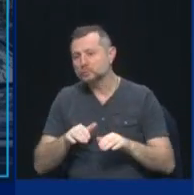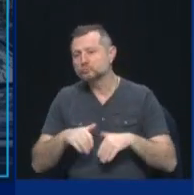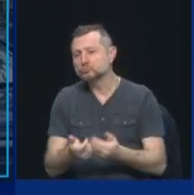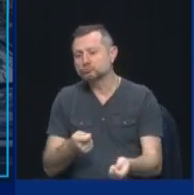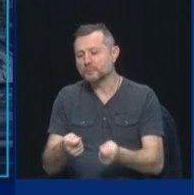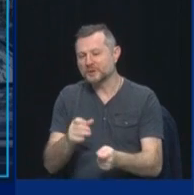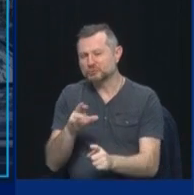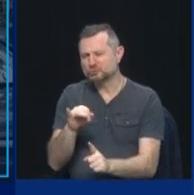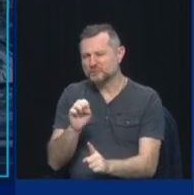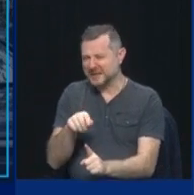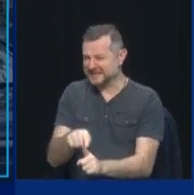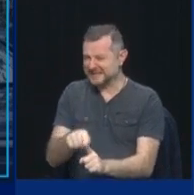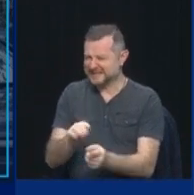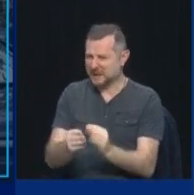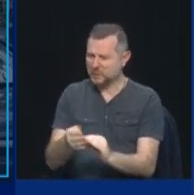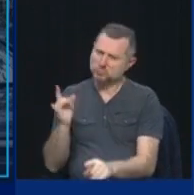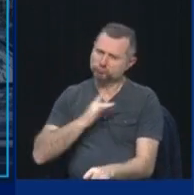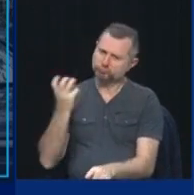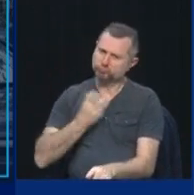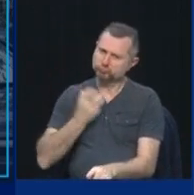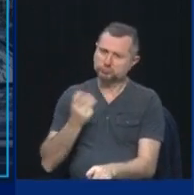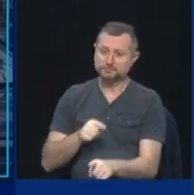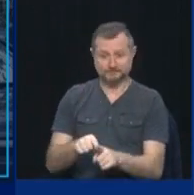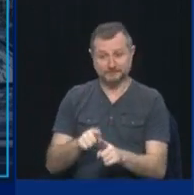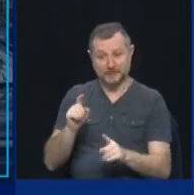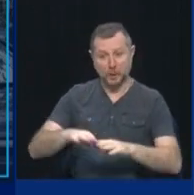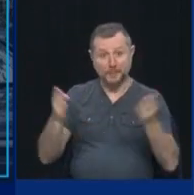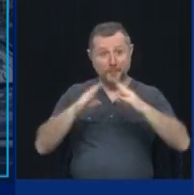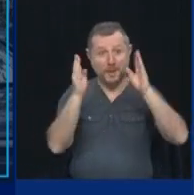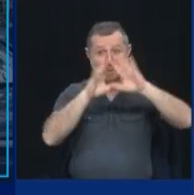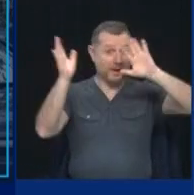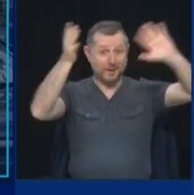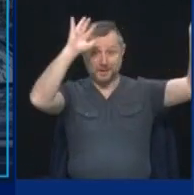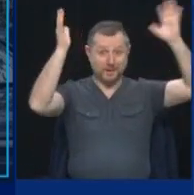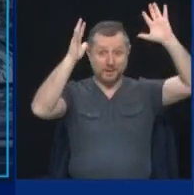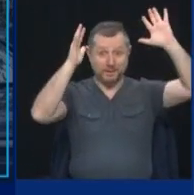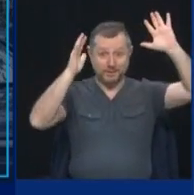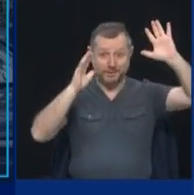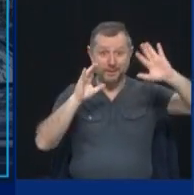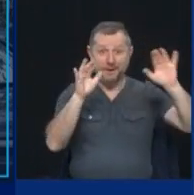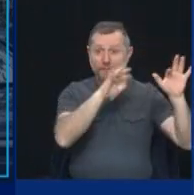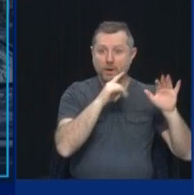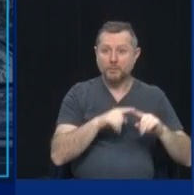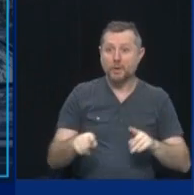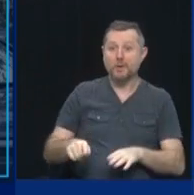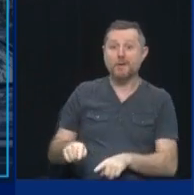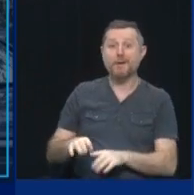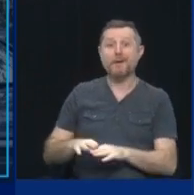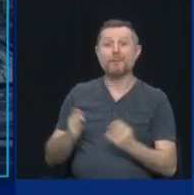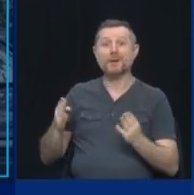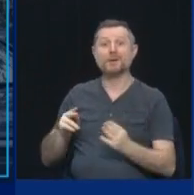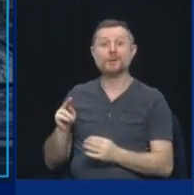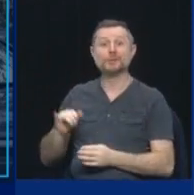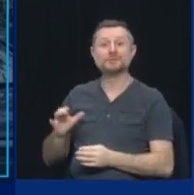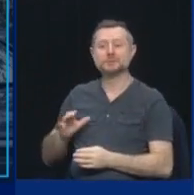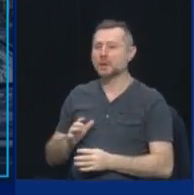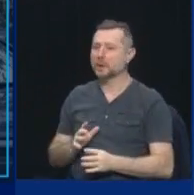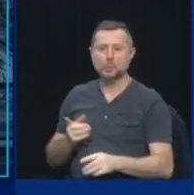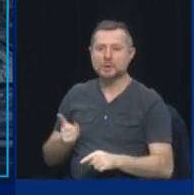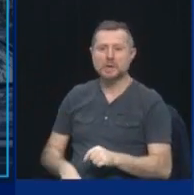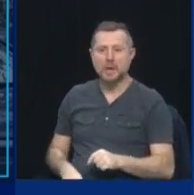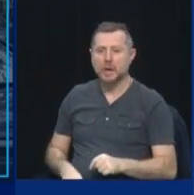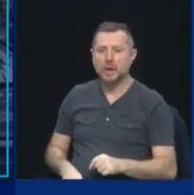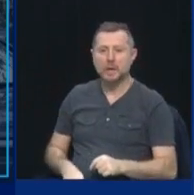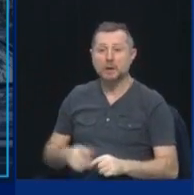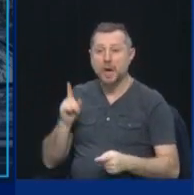realistically. Open up offices, open up businesses, reopen the city, not unless people believe